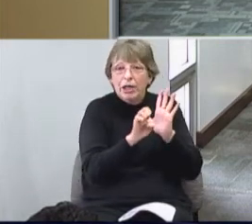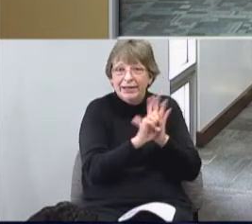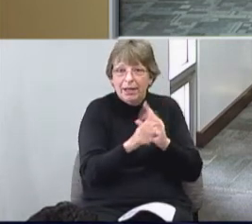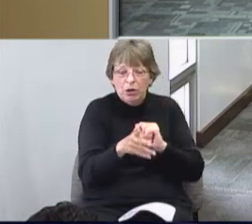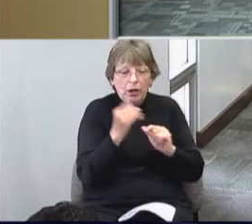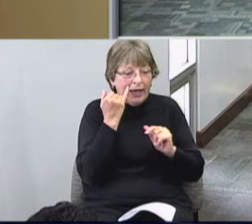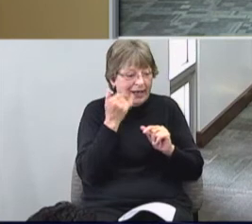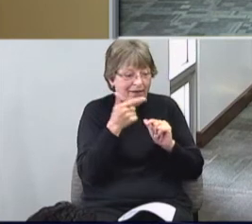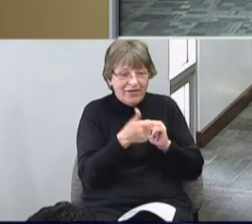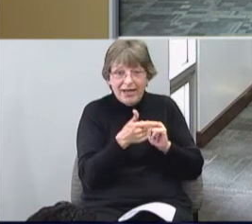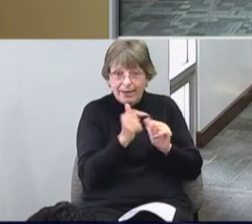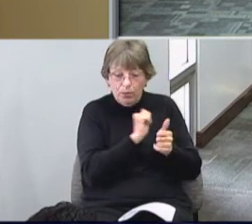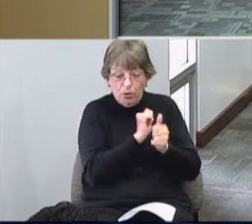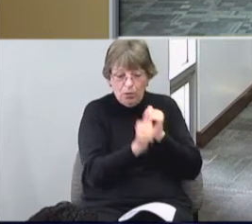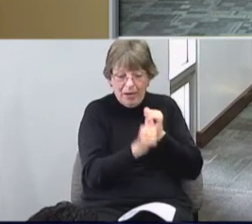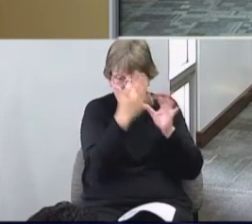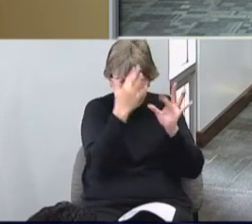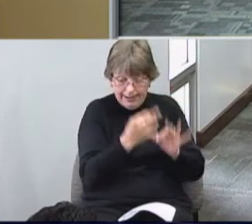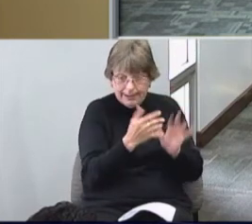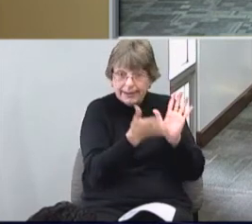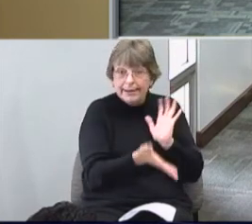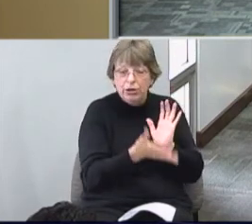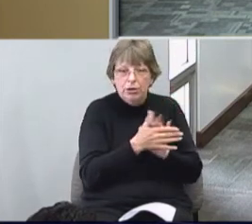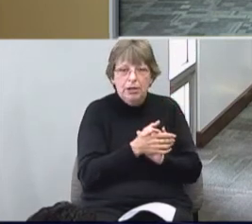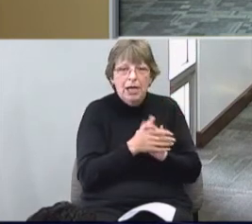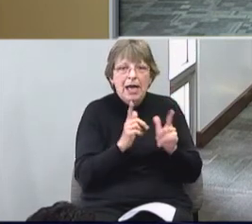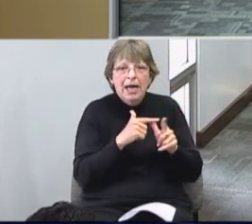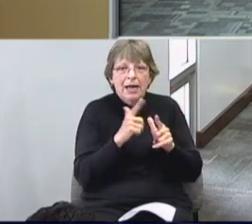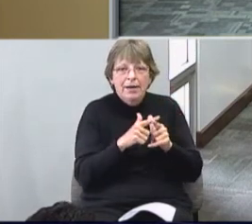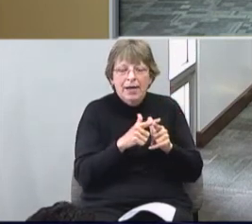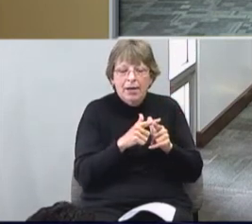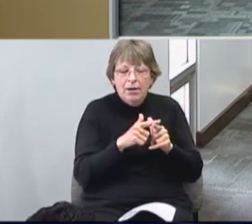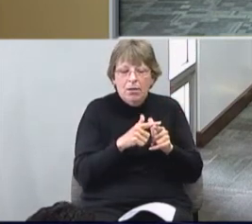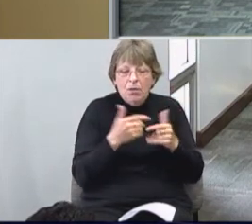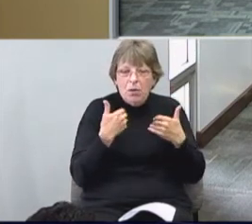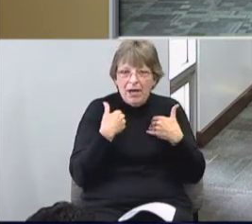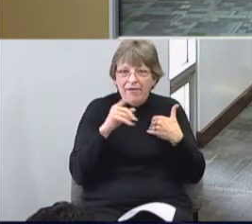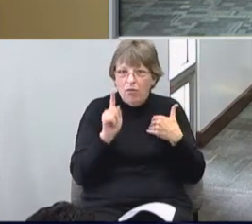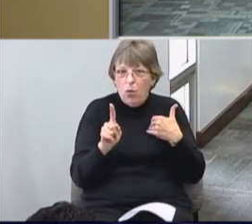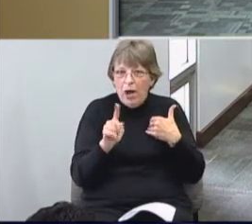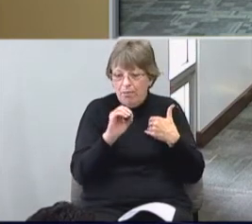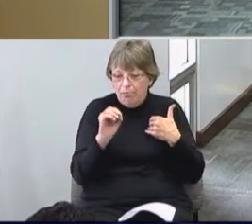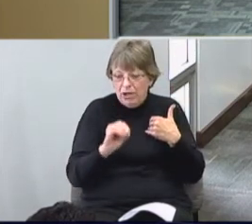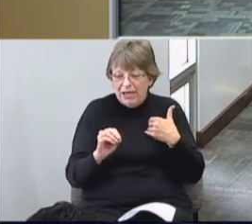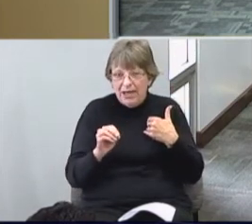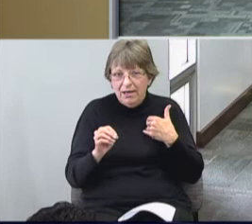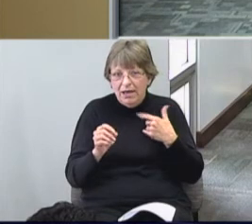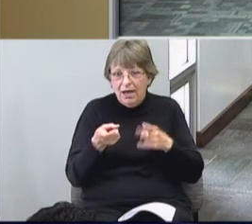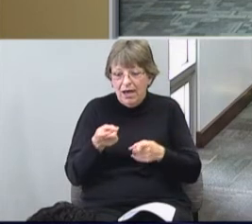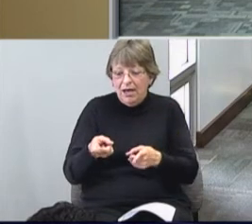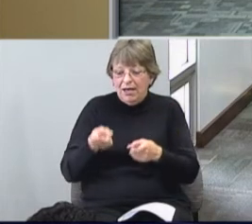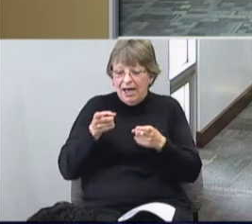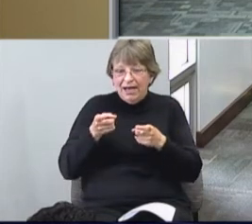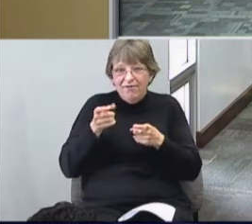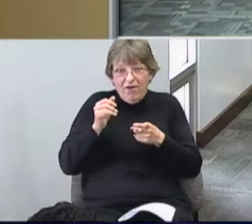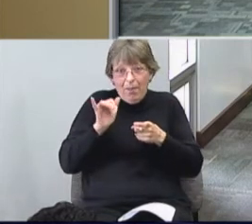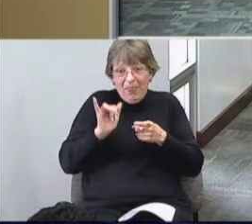were to pass, and that there would be 1% allocated in the form of some form of public